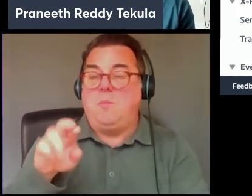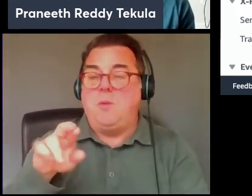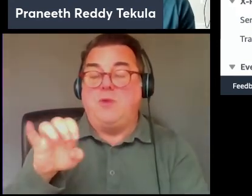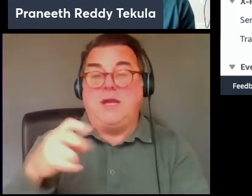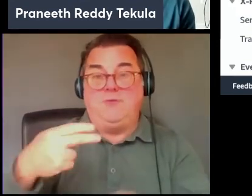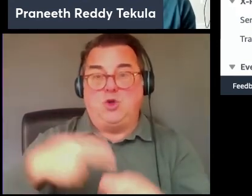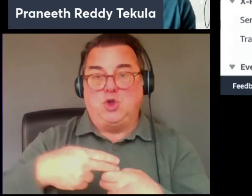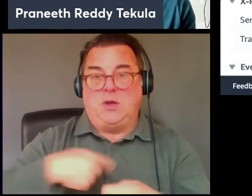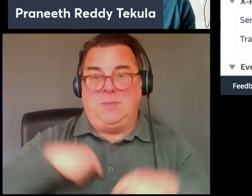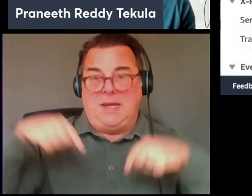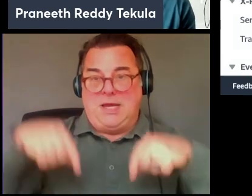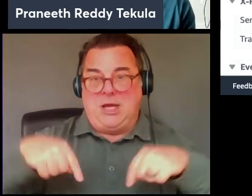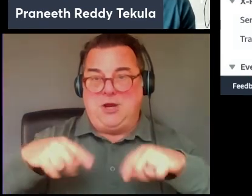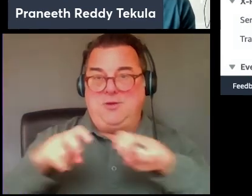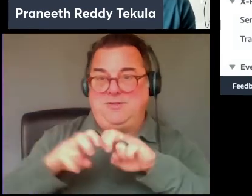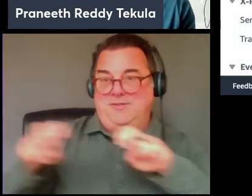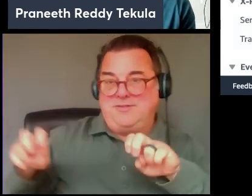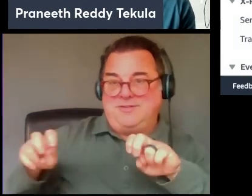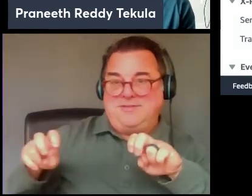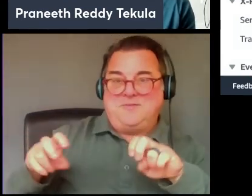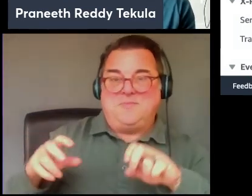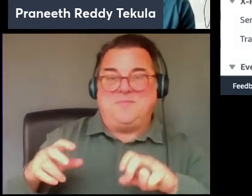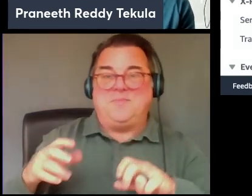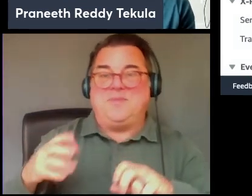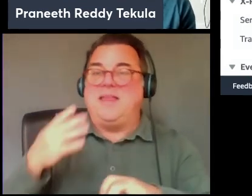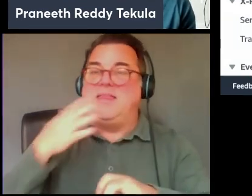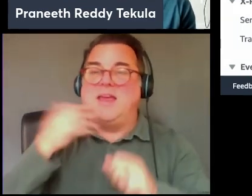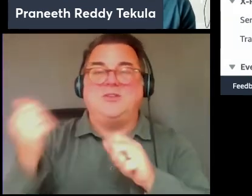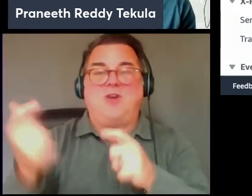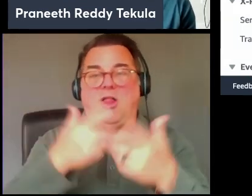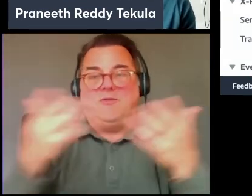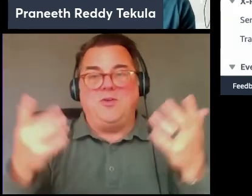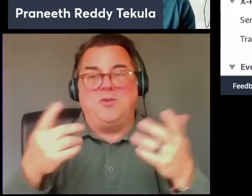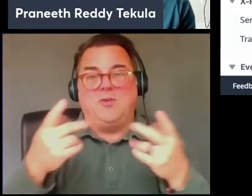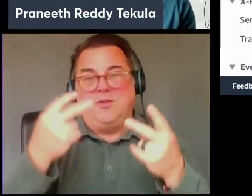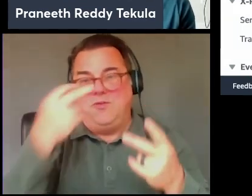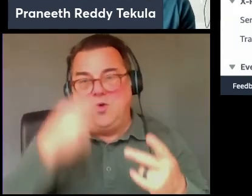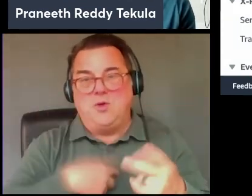here as a host. And Yes. thank you all viewers